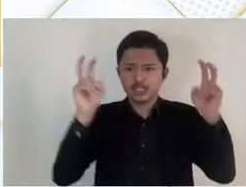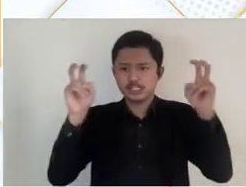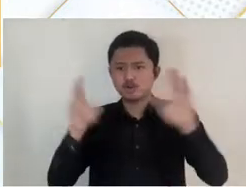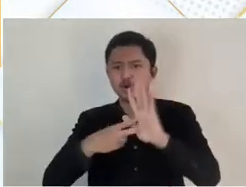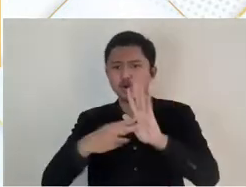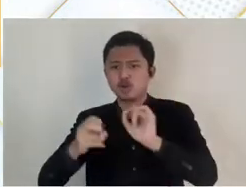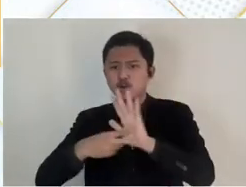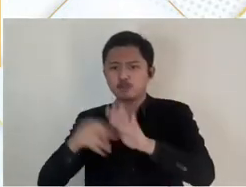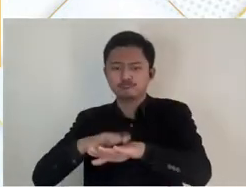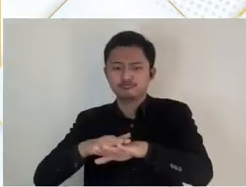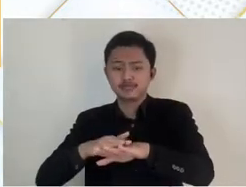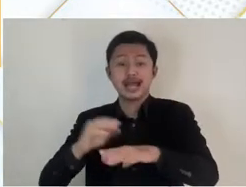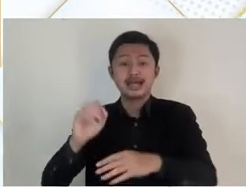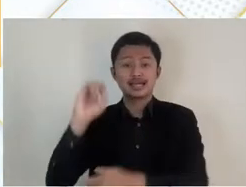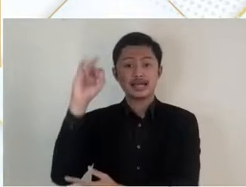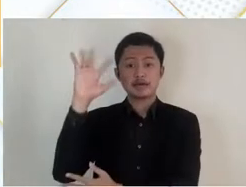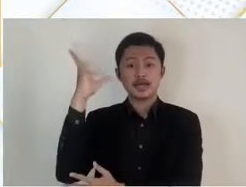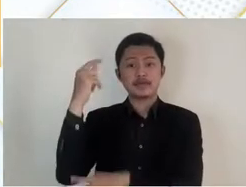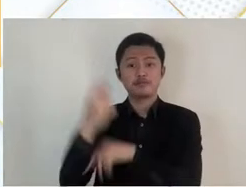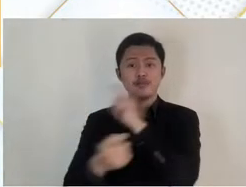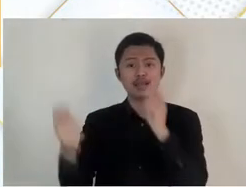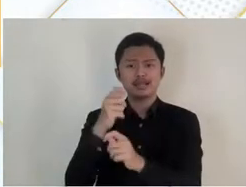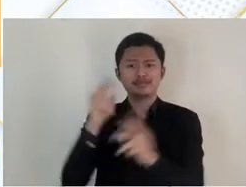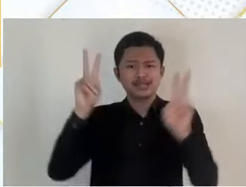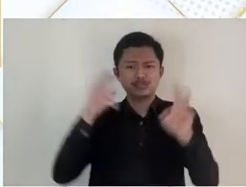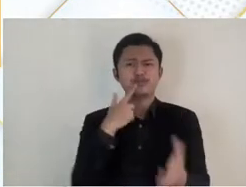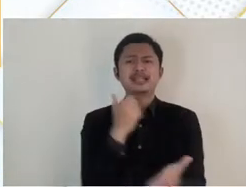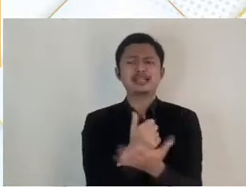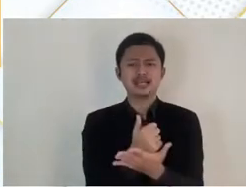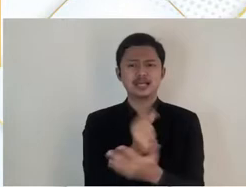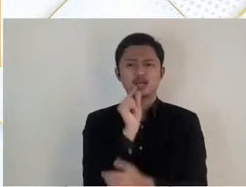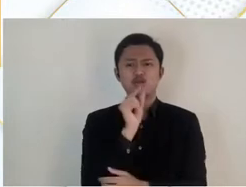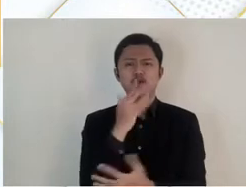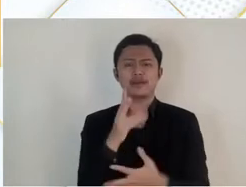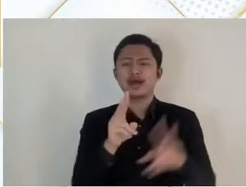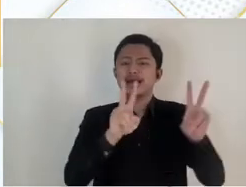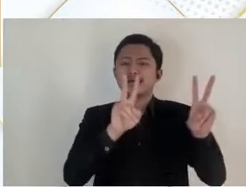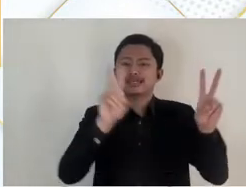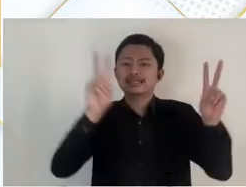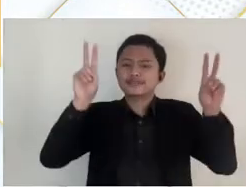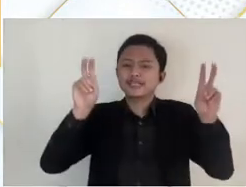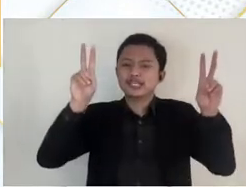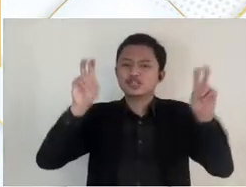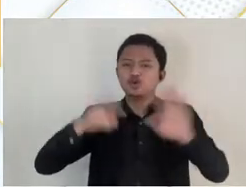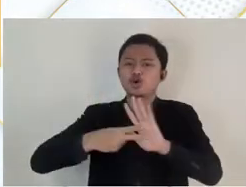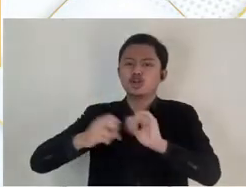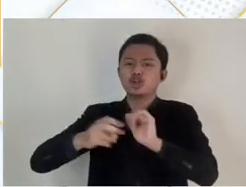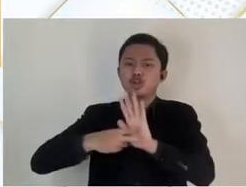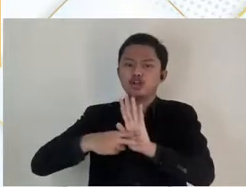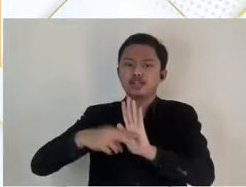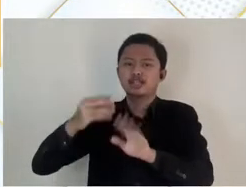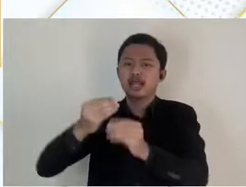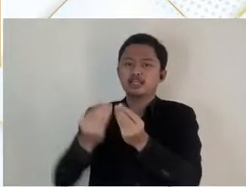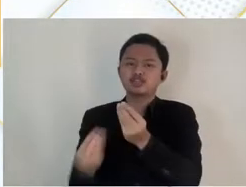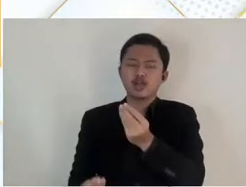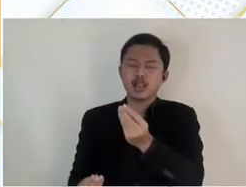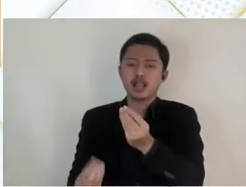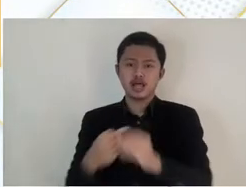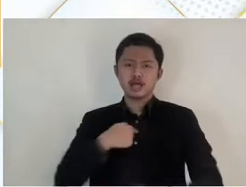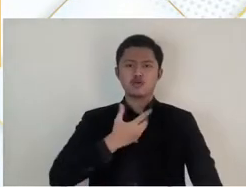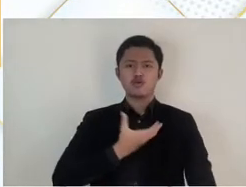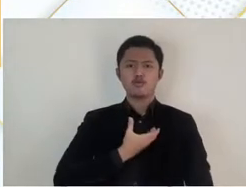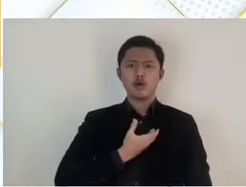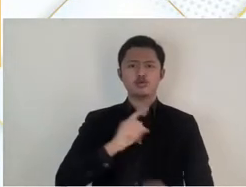the important issue that we have to take into account on the non-traditional issue. And once again, I would like to offer all of us